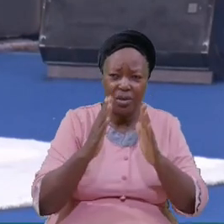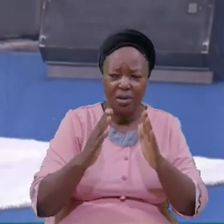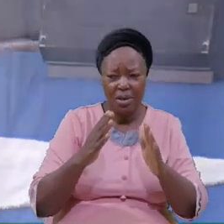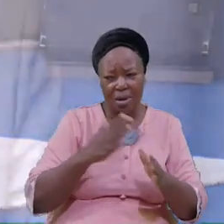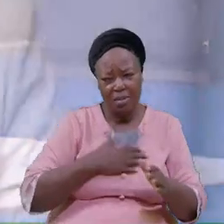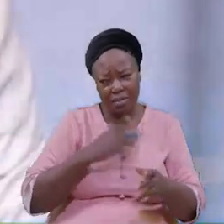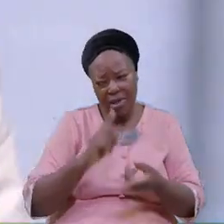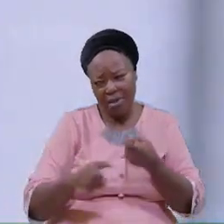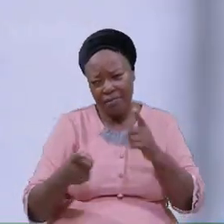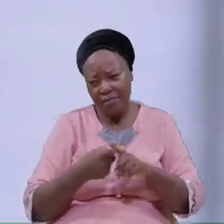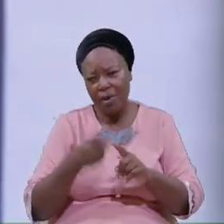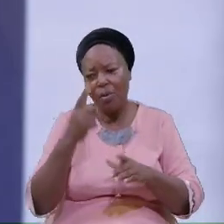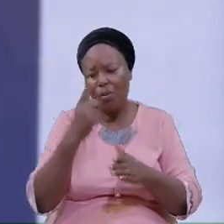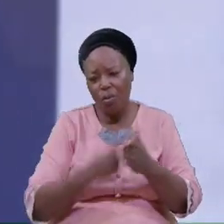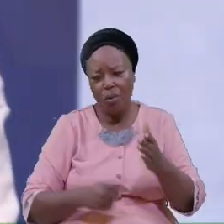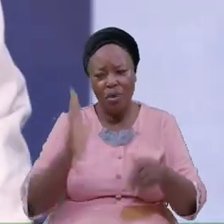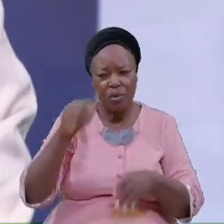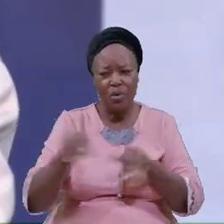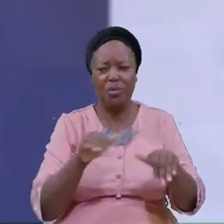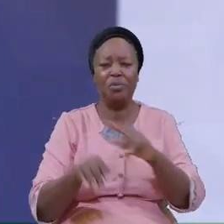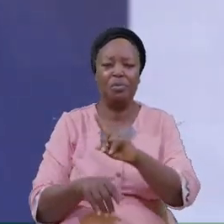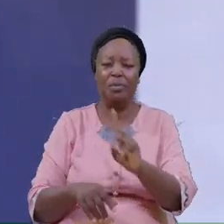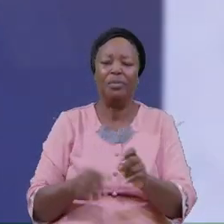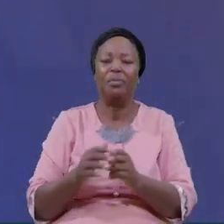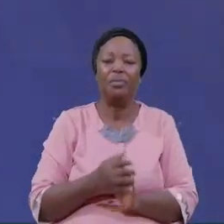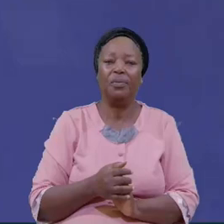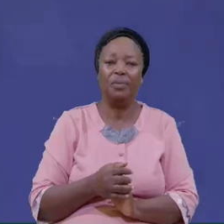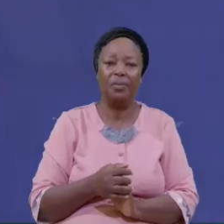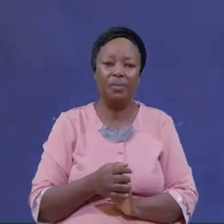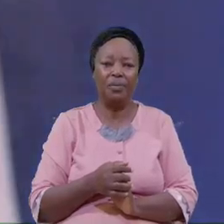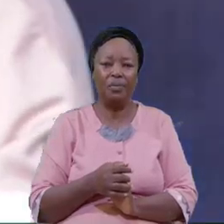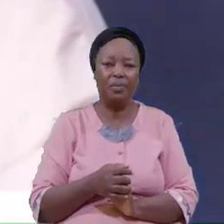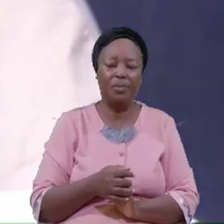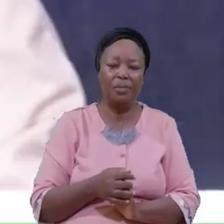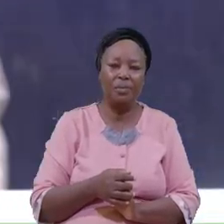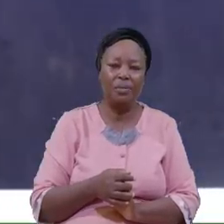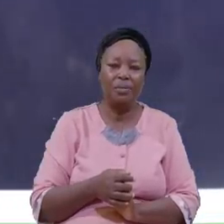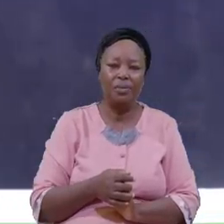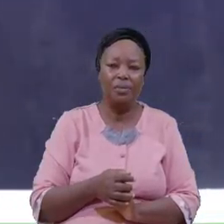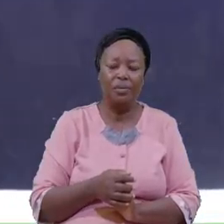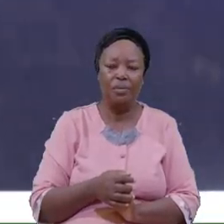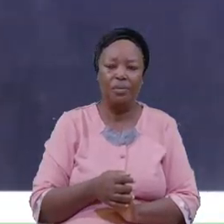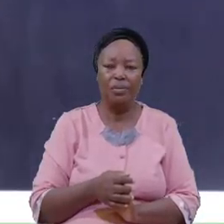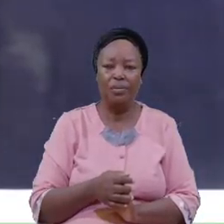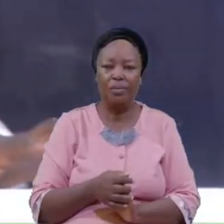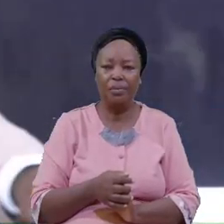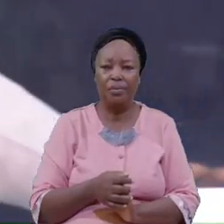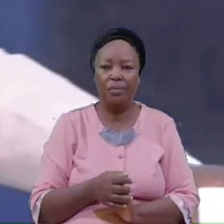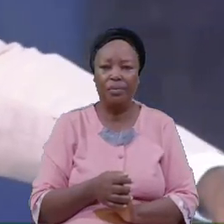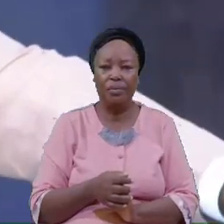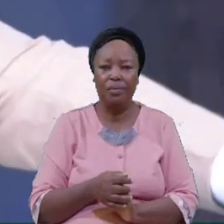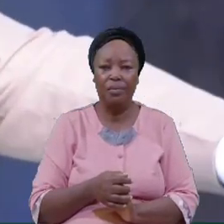Et quand tu apprends qu'un un plus petit que toi est allé et qu'il a pris les devants, qu'est-ce que tu